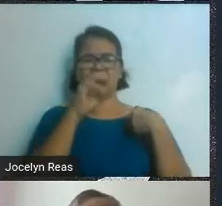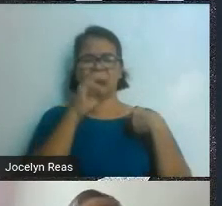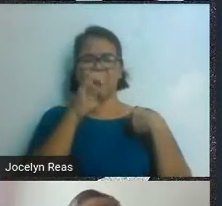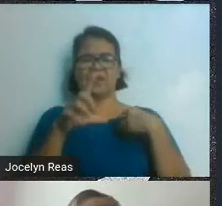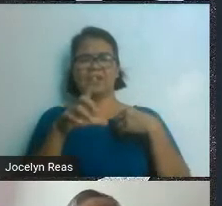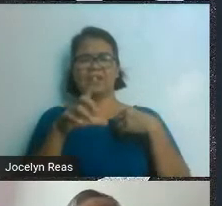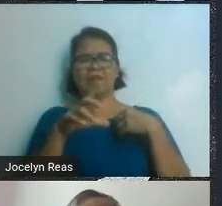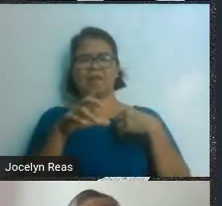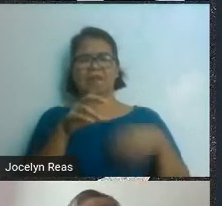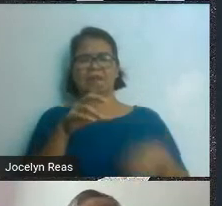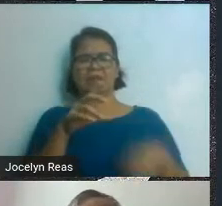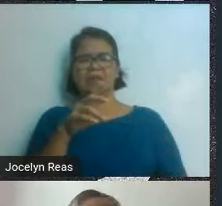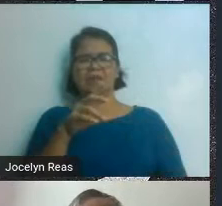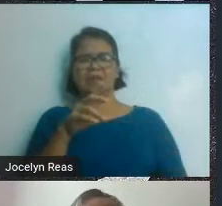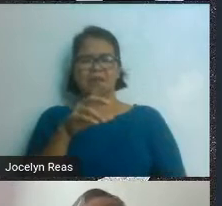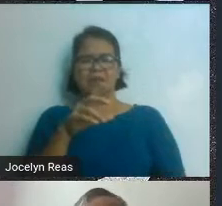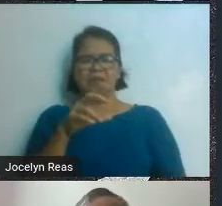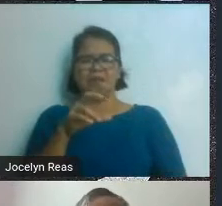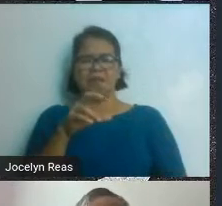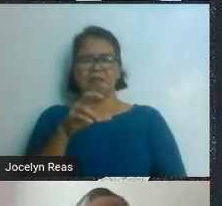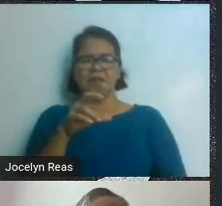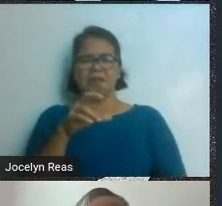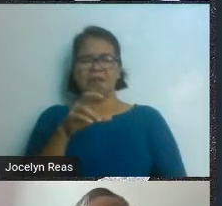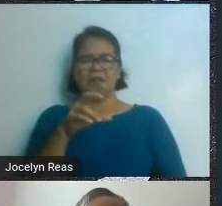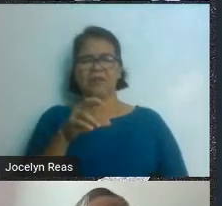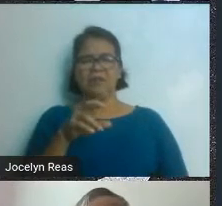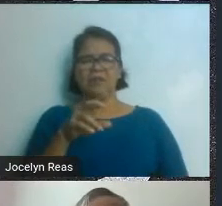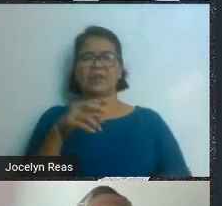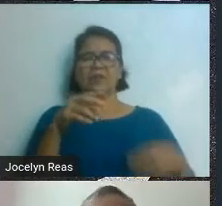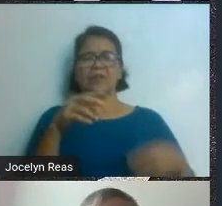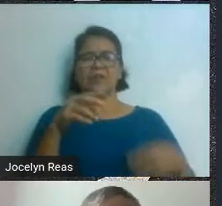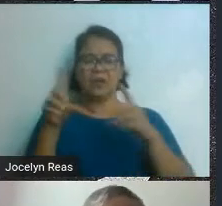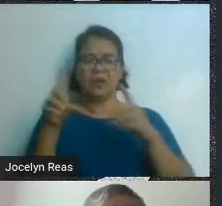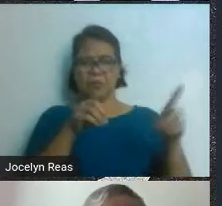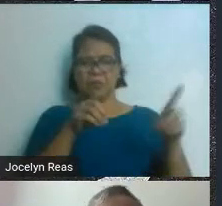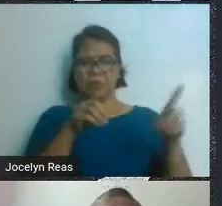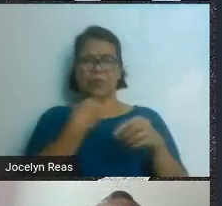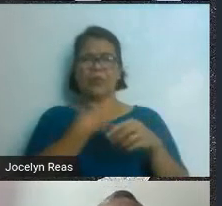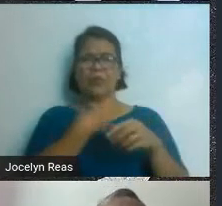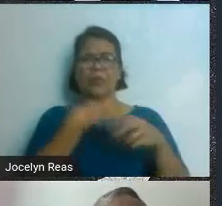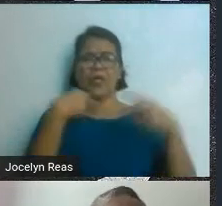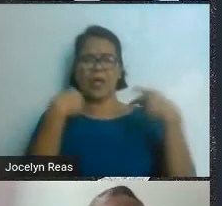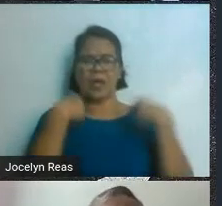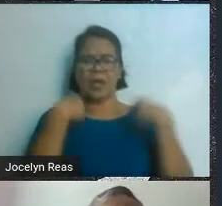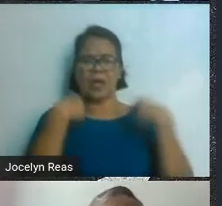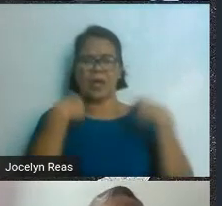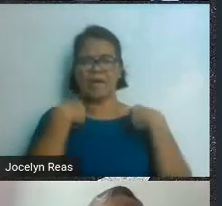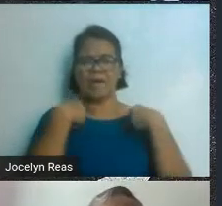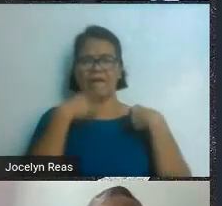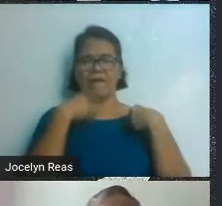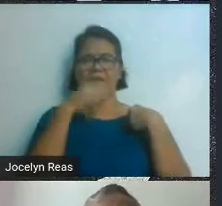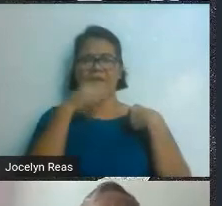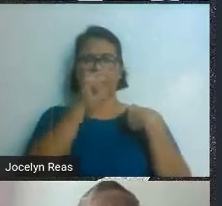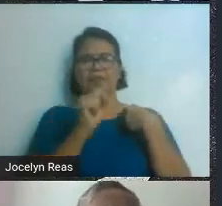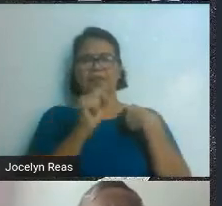school MILCS book for the core subject? At saka, yes. Okay, but now to available?